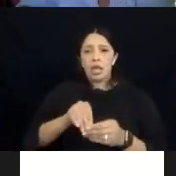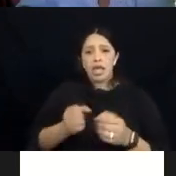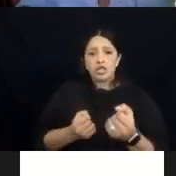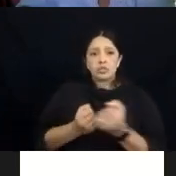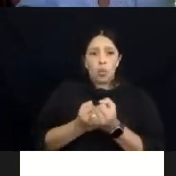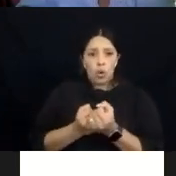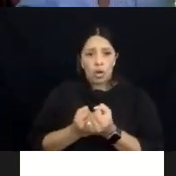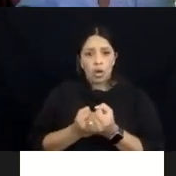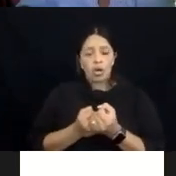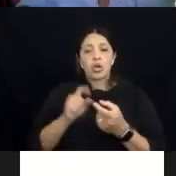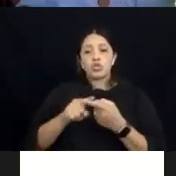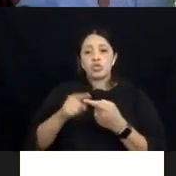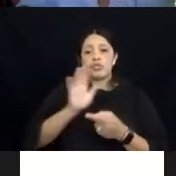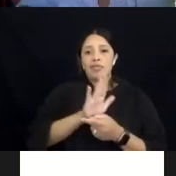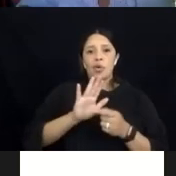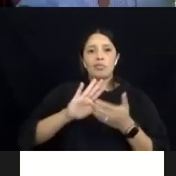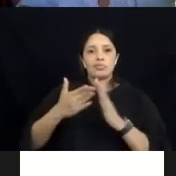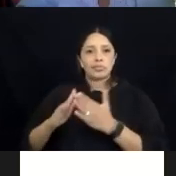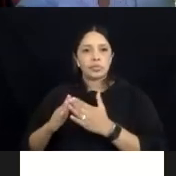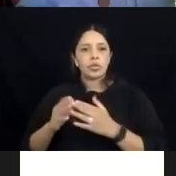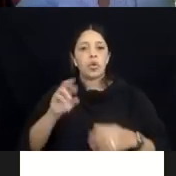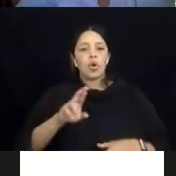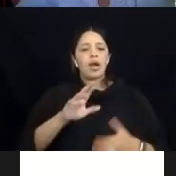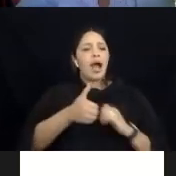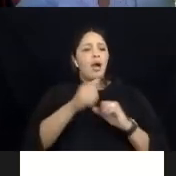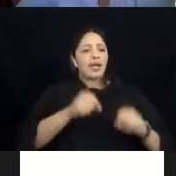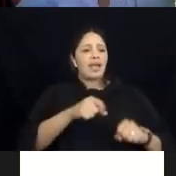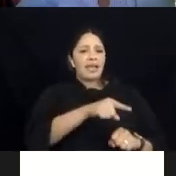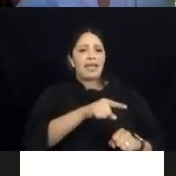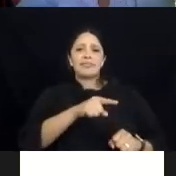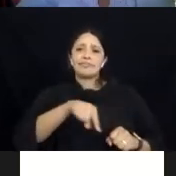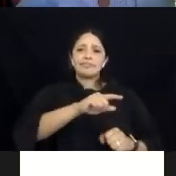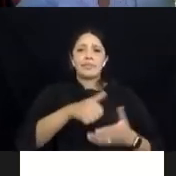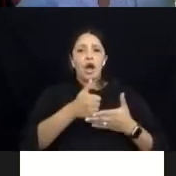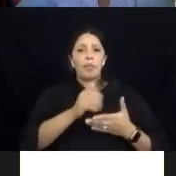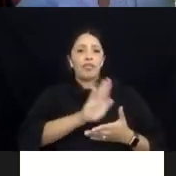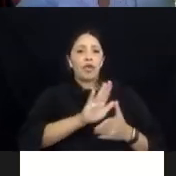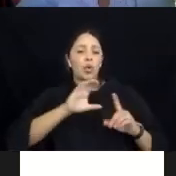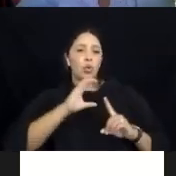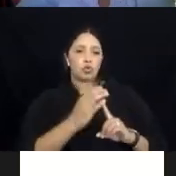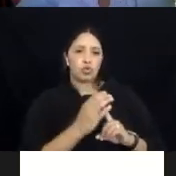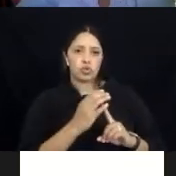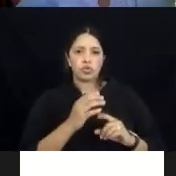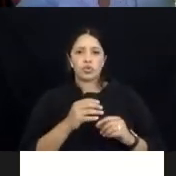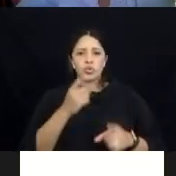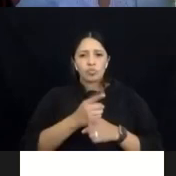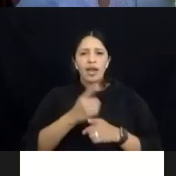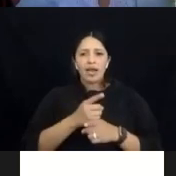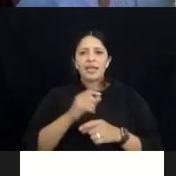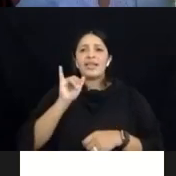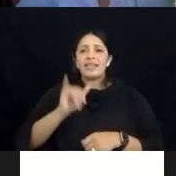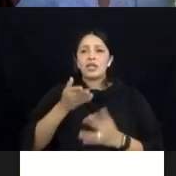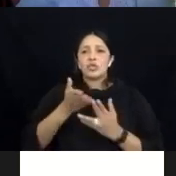going to come back to my community and be an asset to my community? And that's through higher education, right? That's an